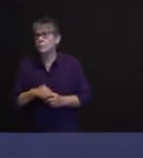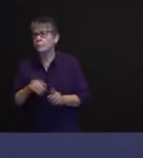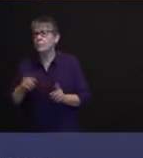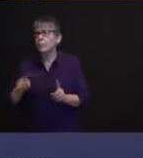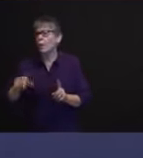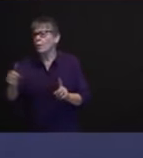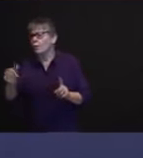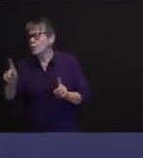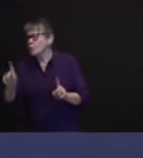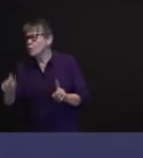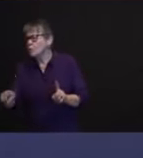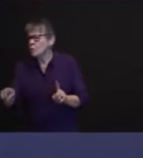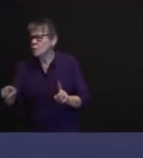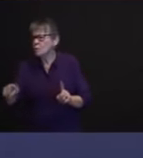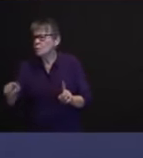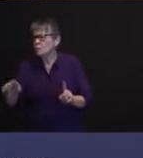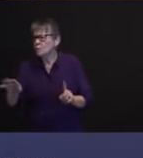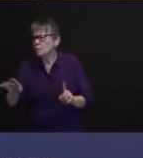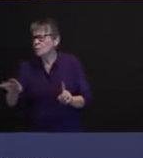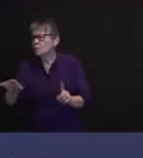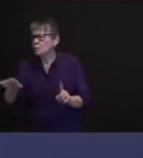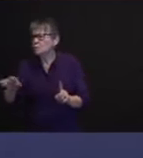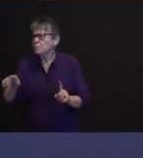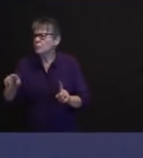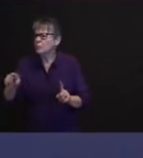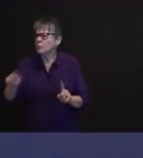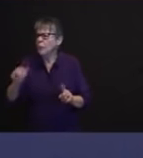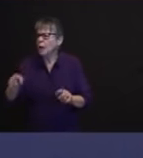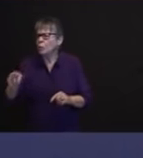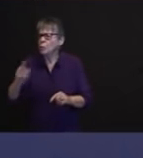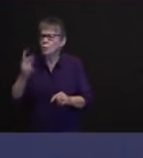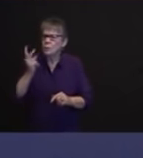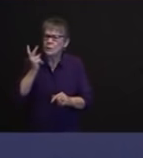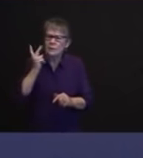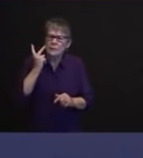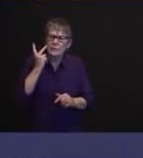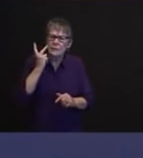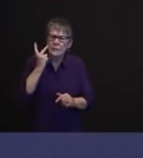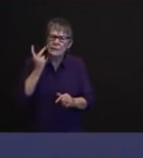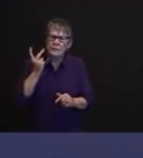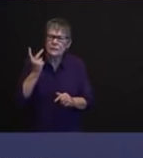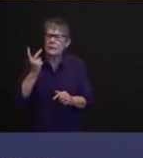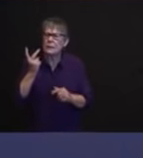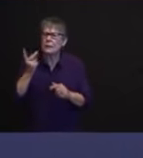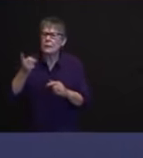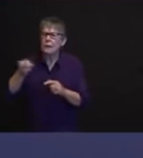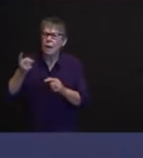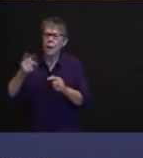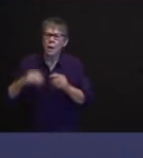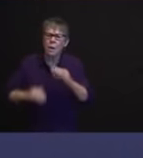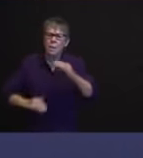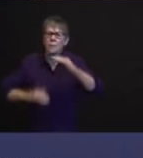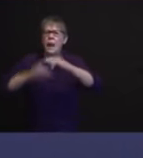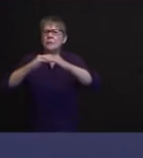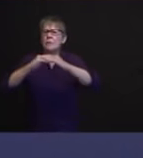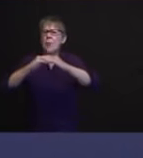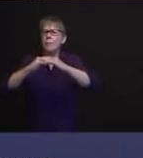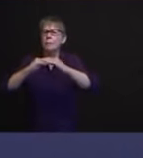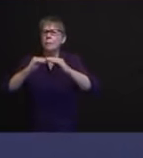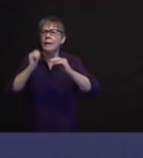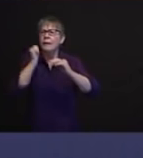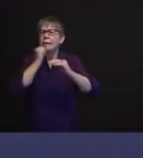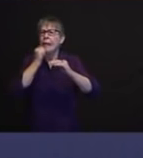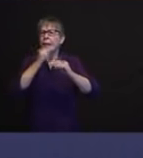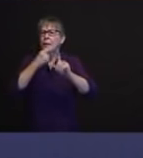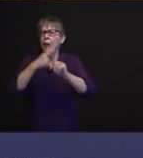see as the maximum daily caseload that contact tracers can effectively handle? And also on contact